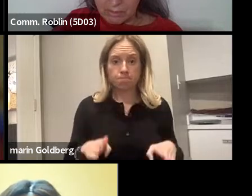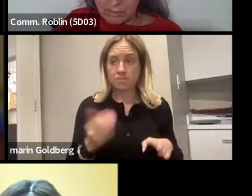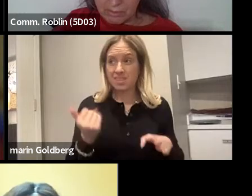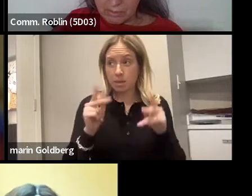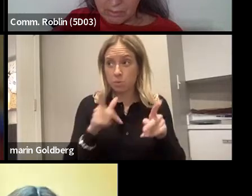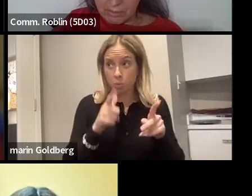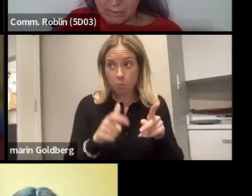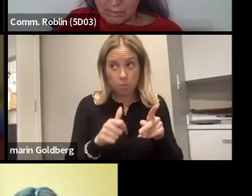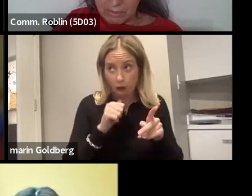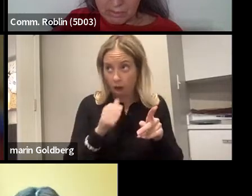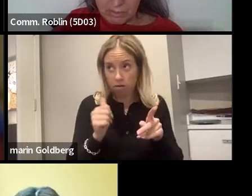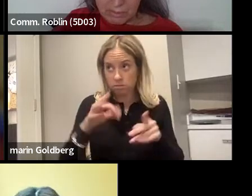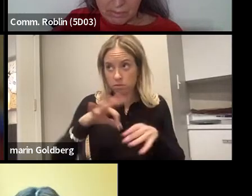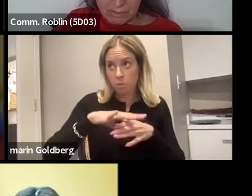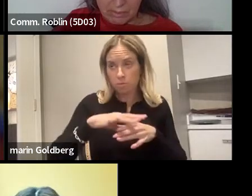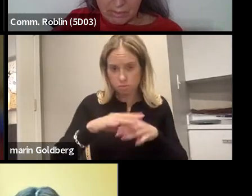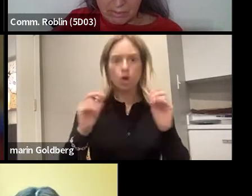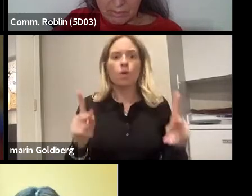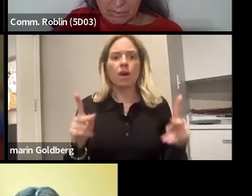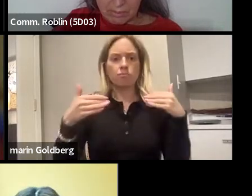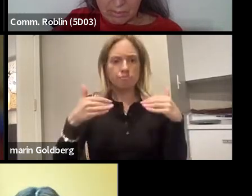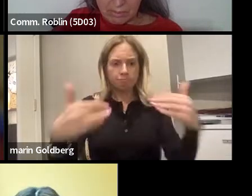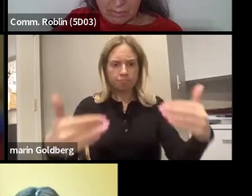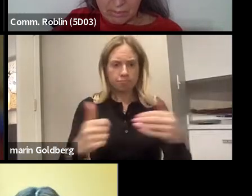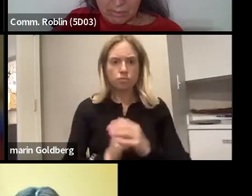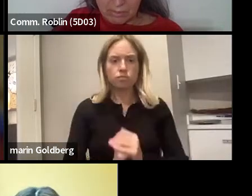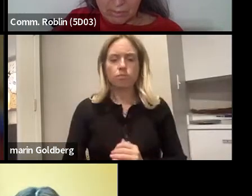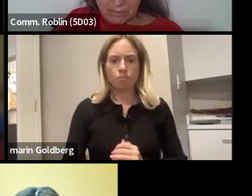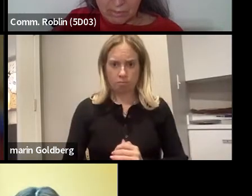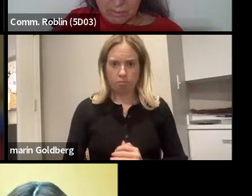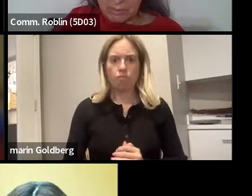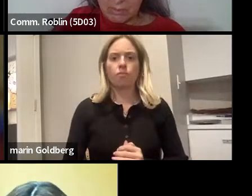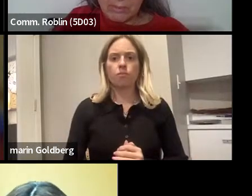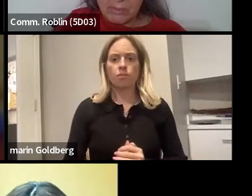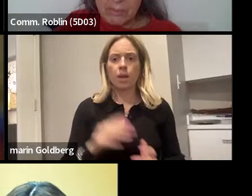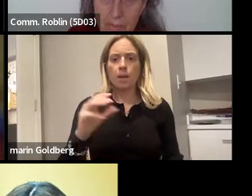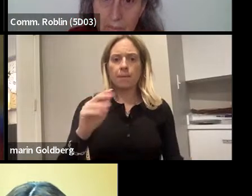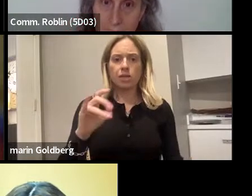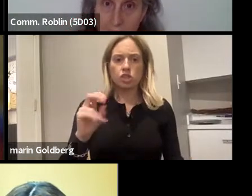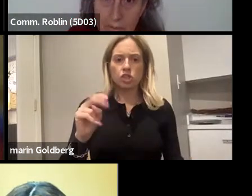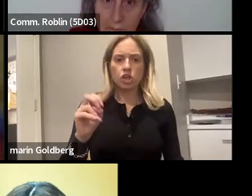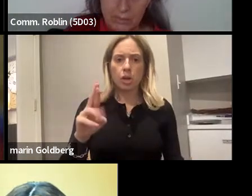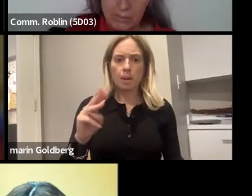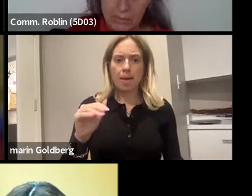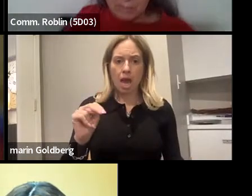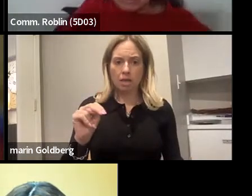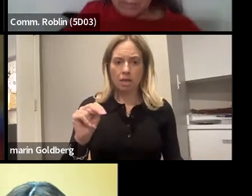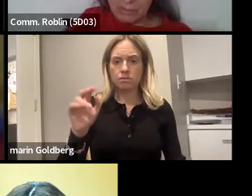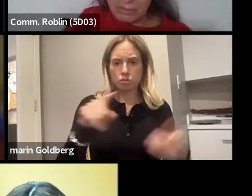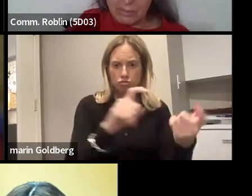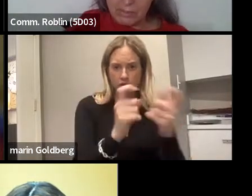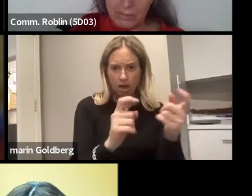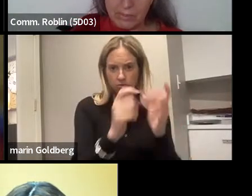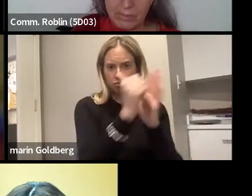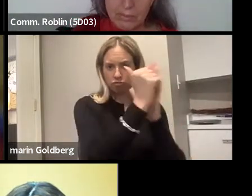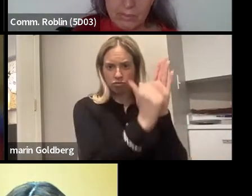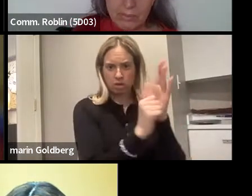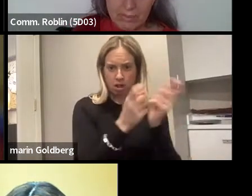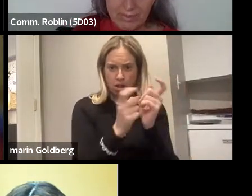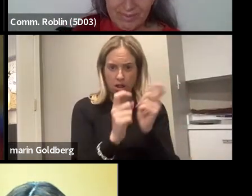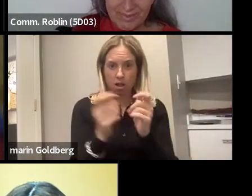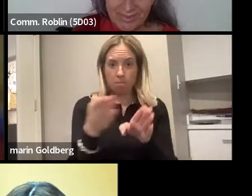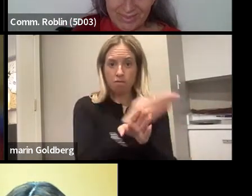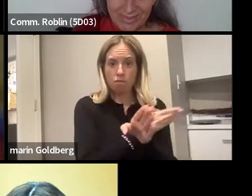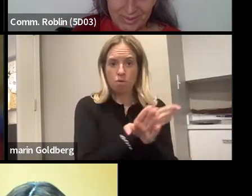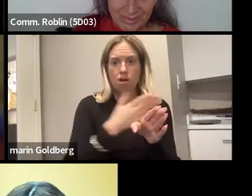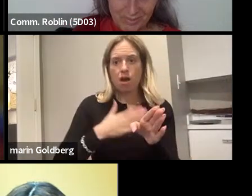abstentions? Okay, the motion carries. Commissioner May, can you make those edits to the agenda before I start screen sharing with the